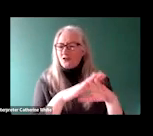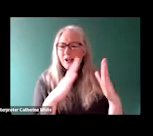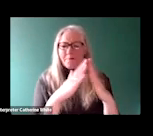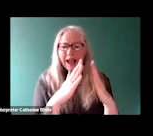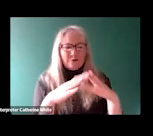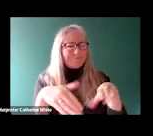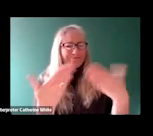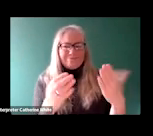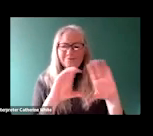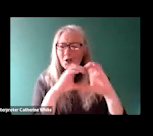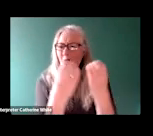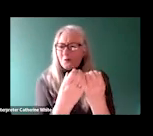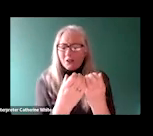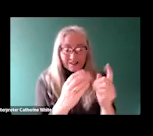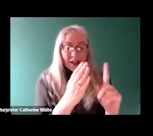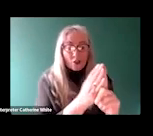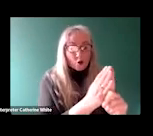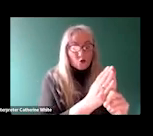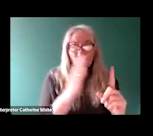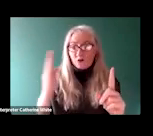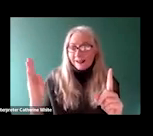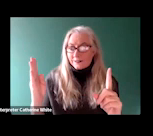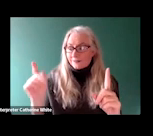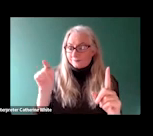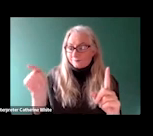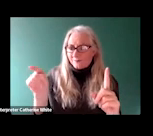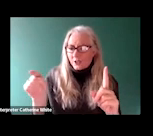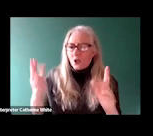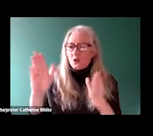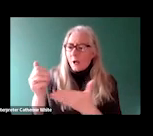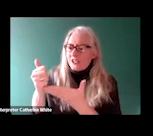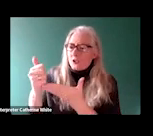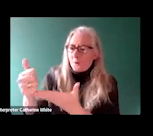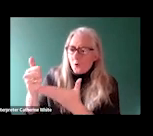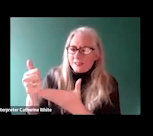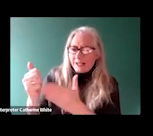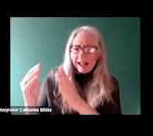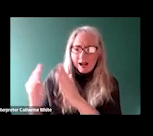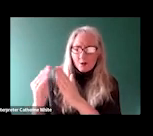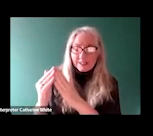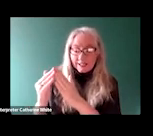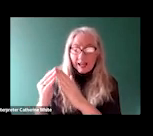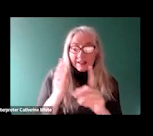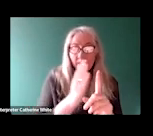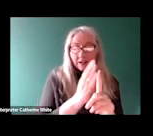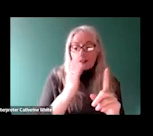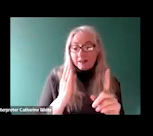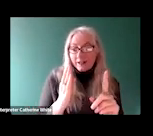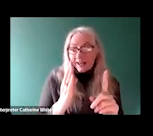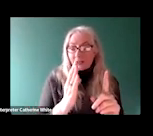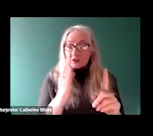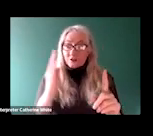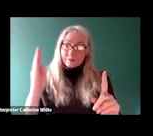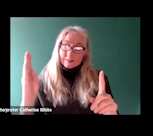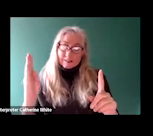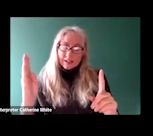community. Just to the right then is moving to supported housing, and then on the extreme right, looking